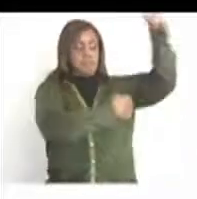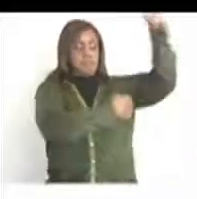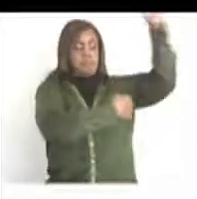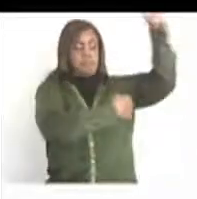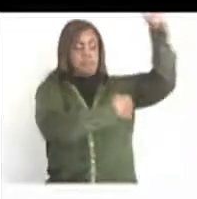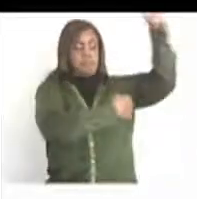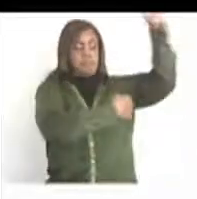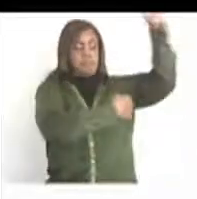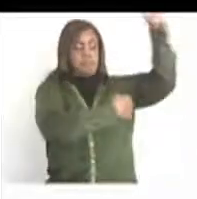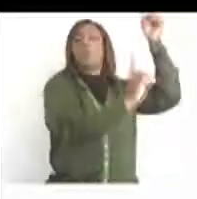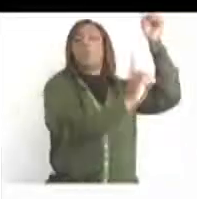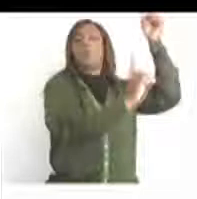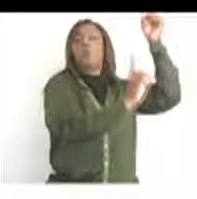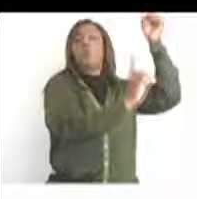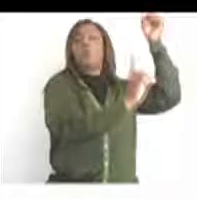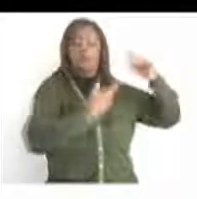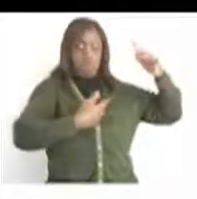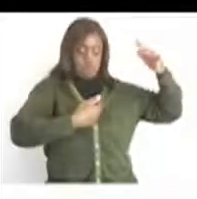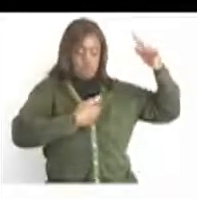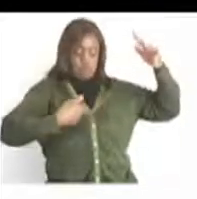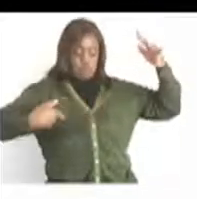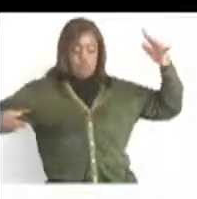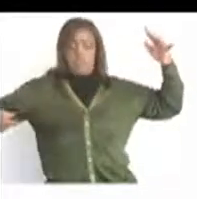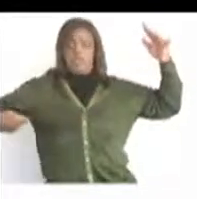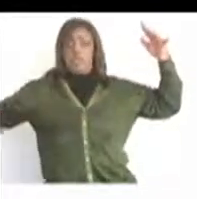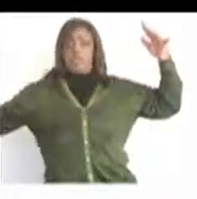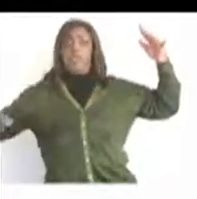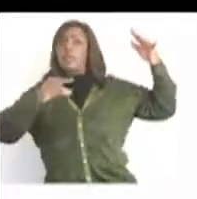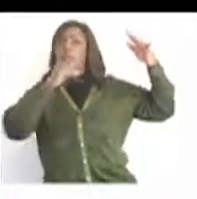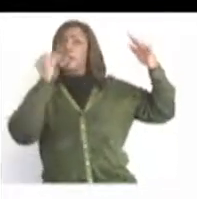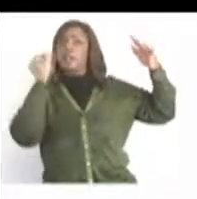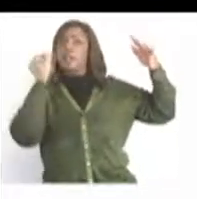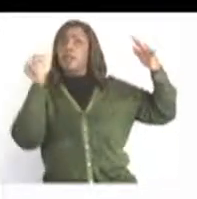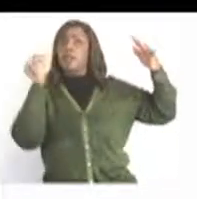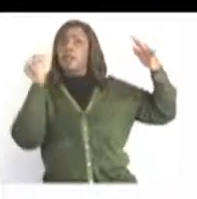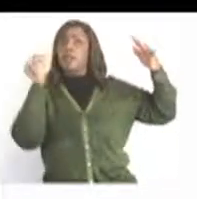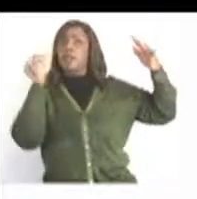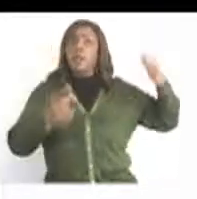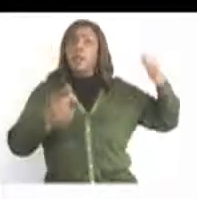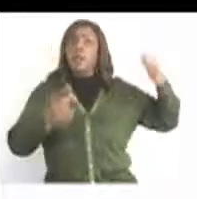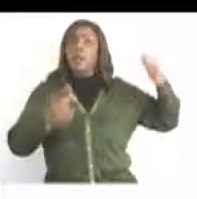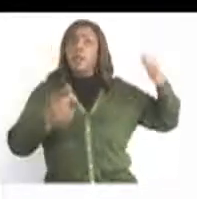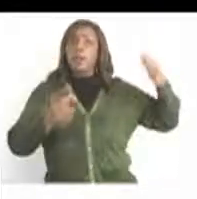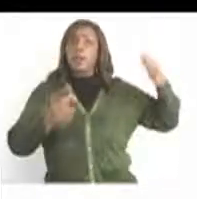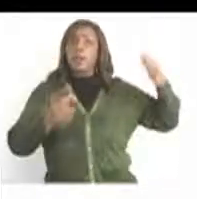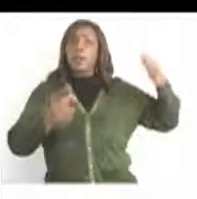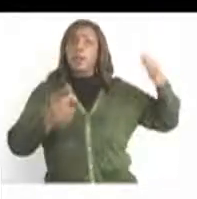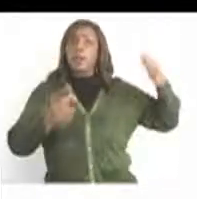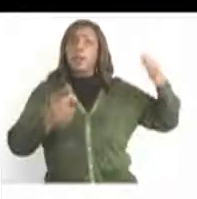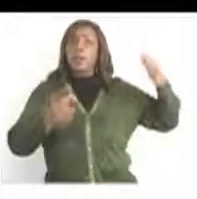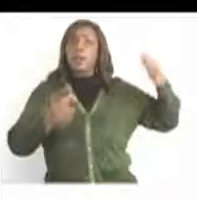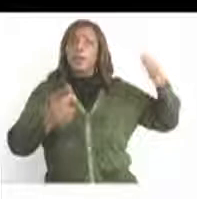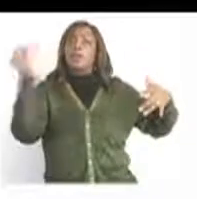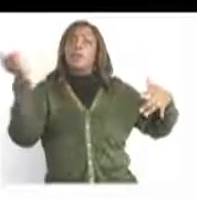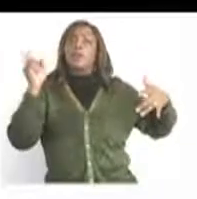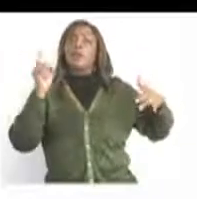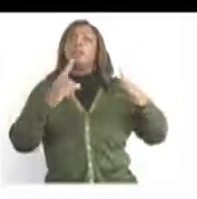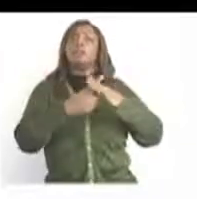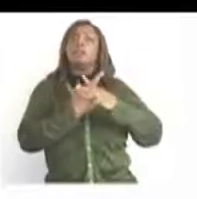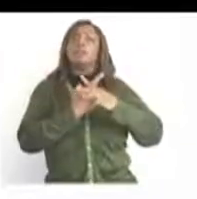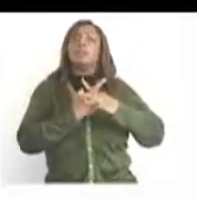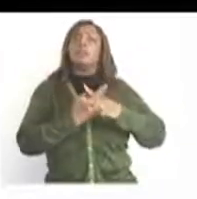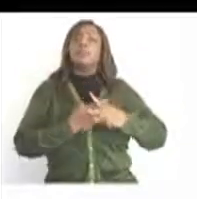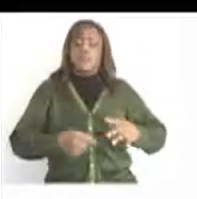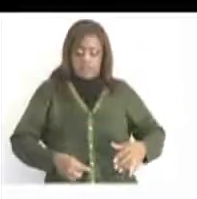her. And these lines are showing you the different changes that happens on each and every